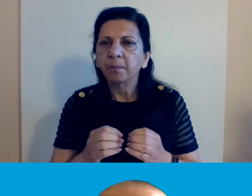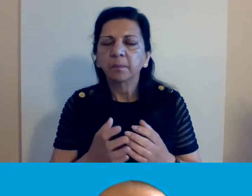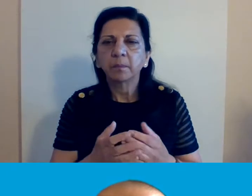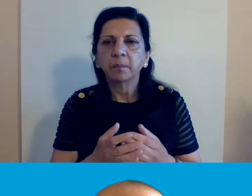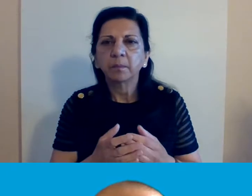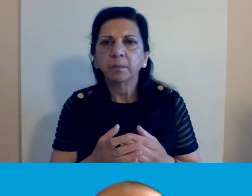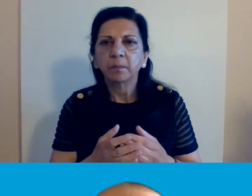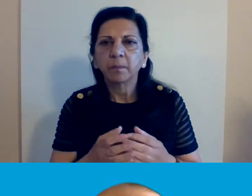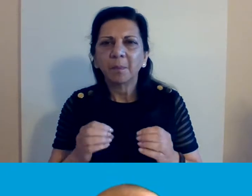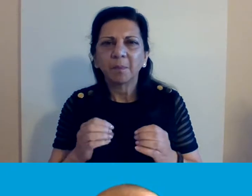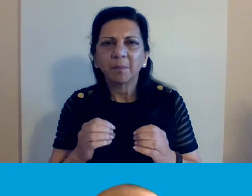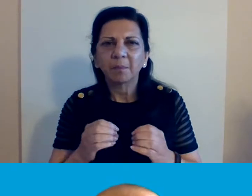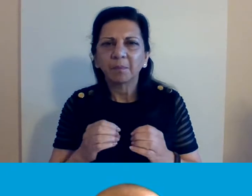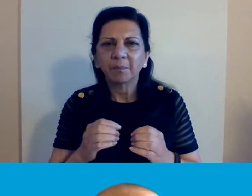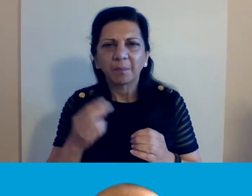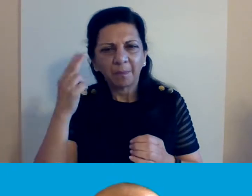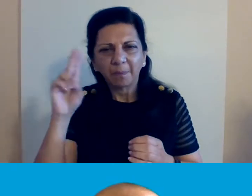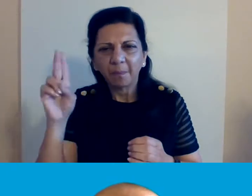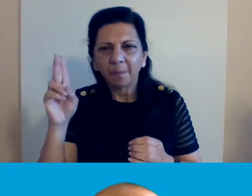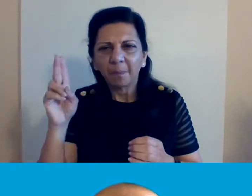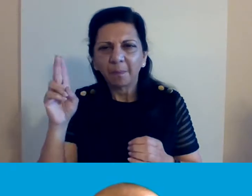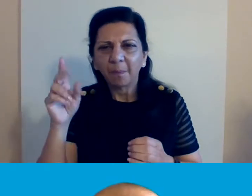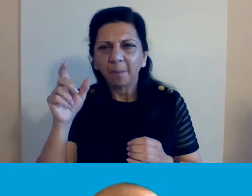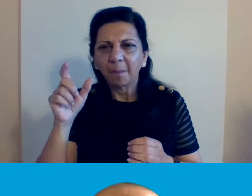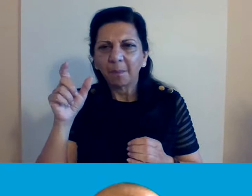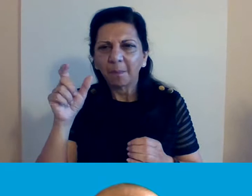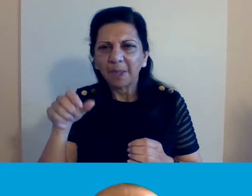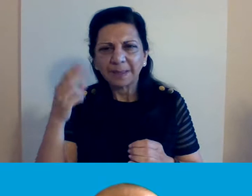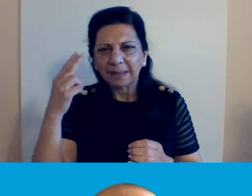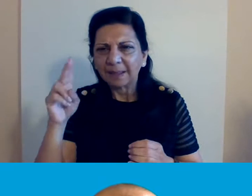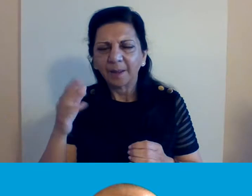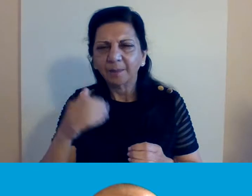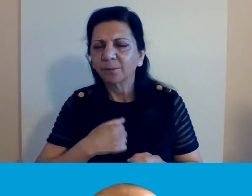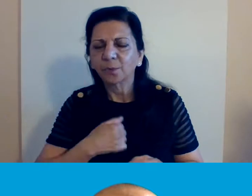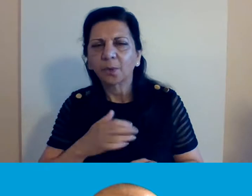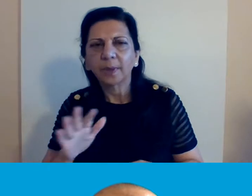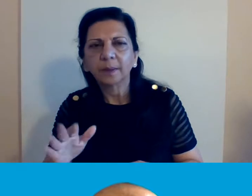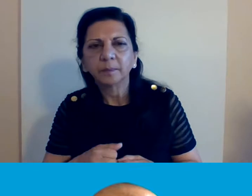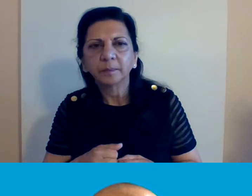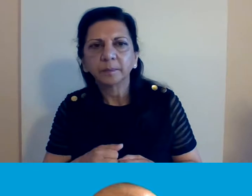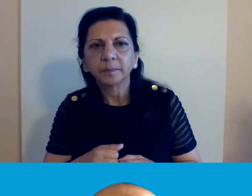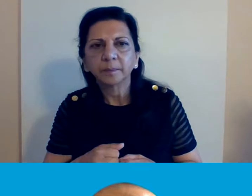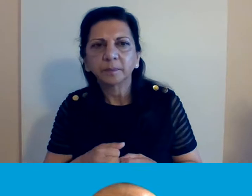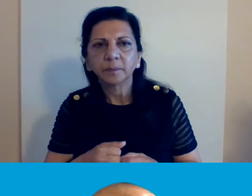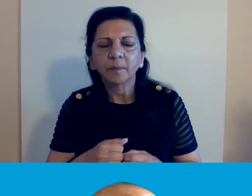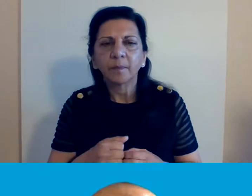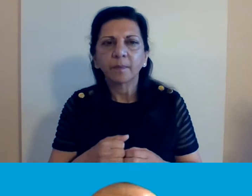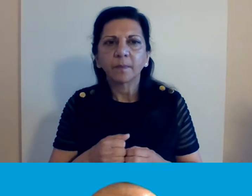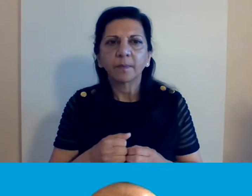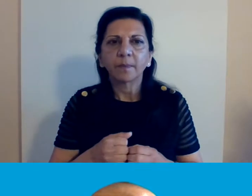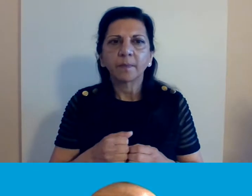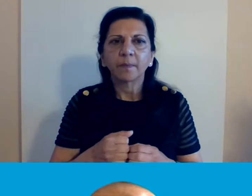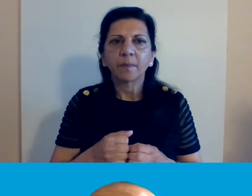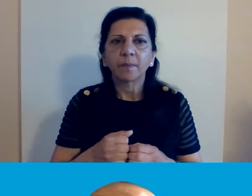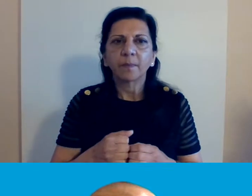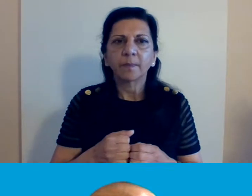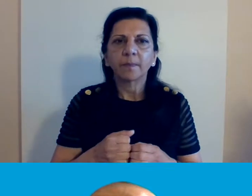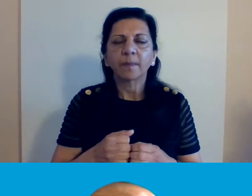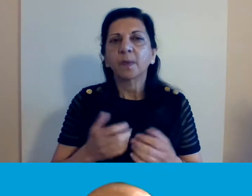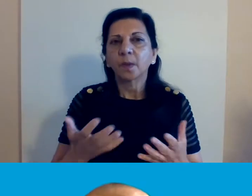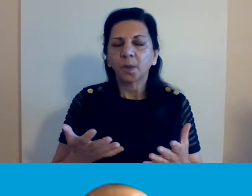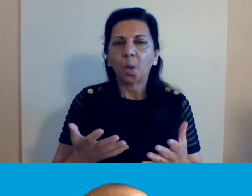different GP practices have approached the COVID situation. And I'm assuming that is in keeping with different practices